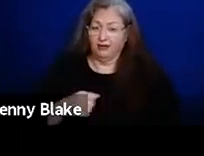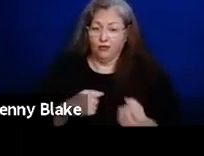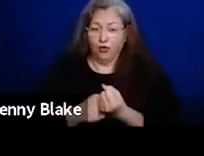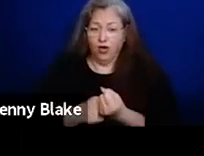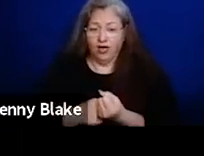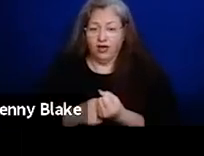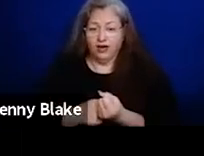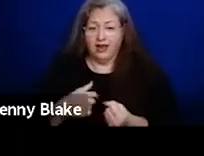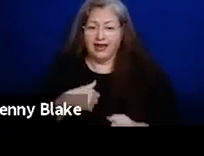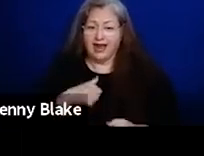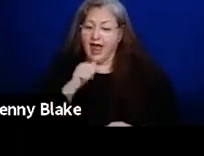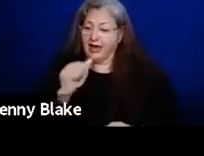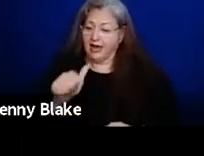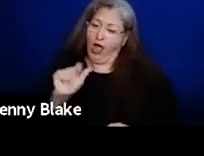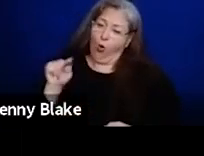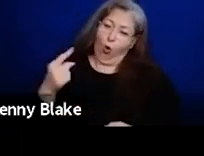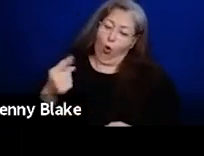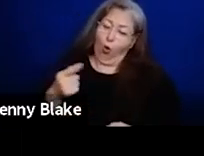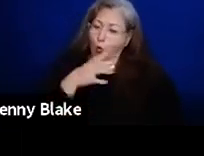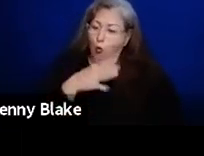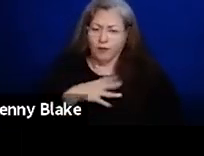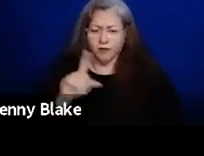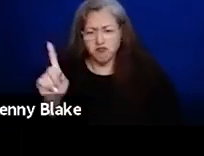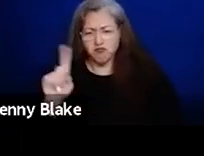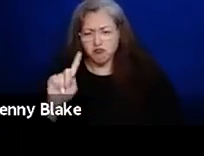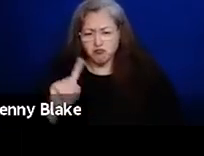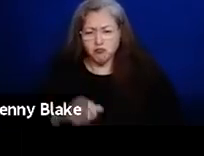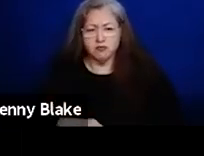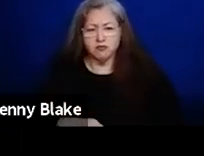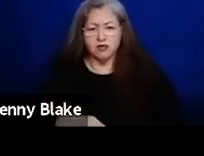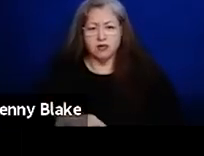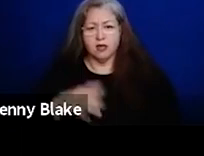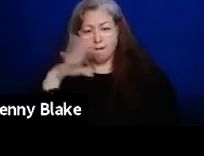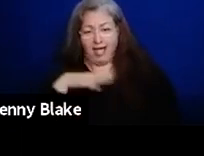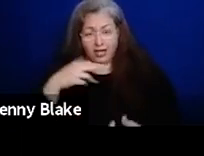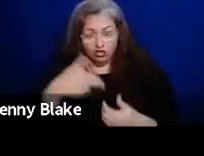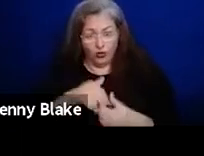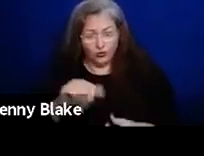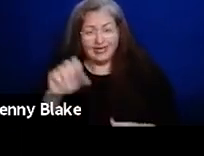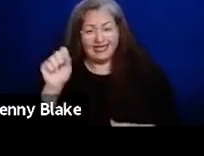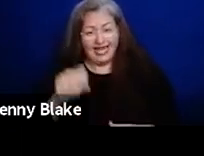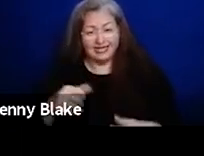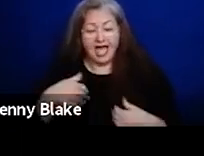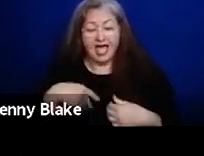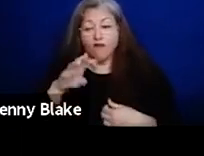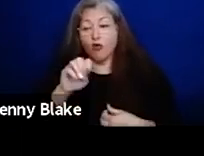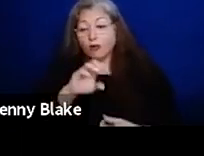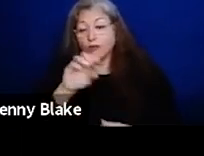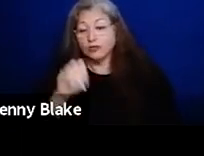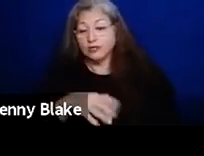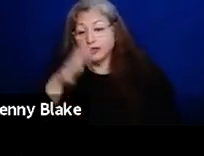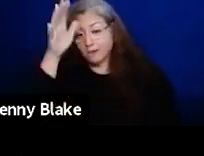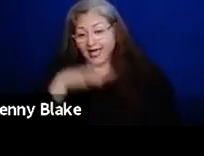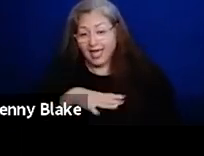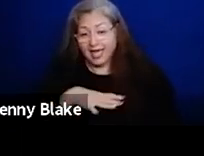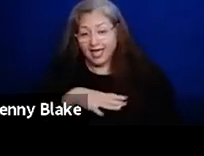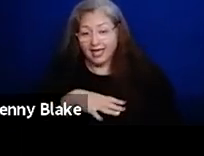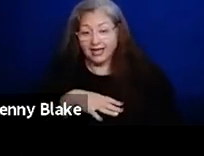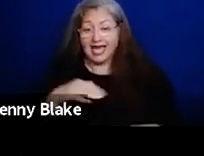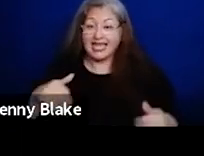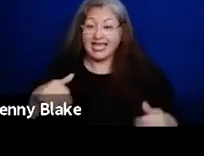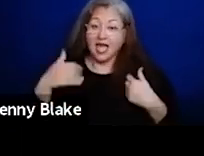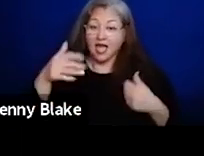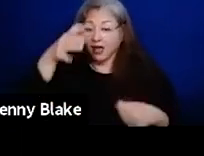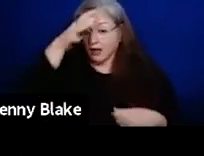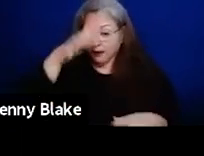had 40, we were not all women. Men were joining too. We had 40% men and young